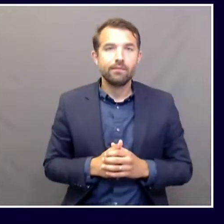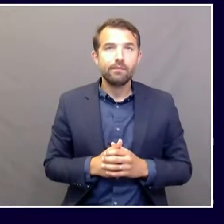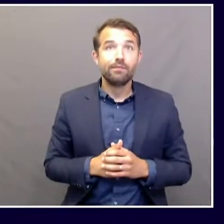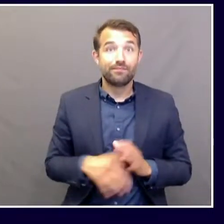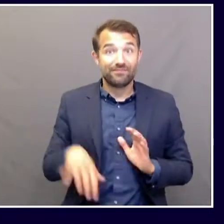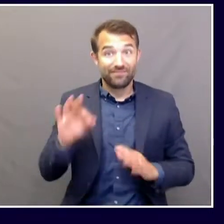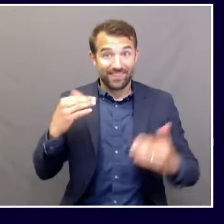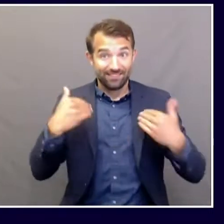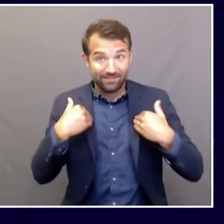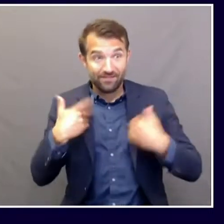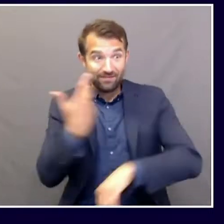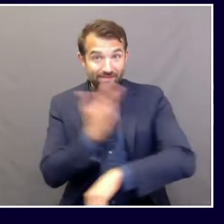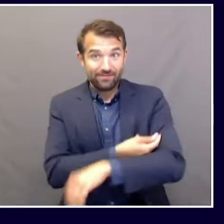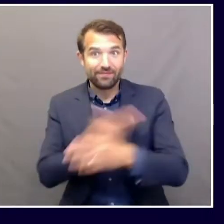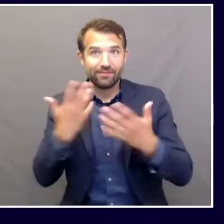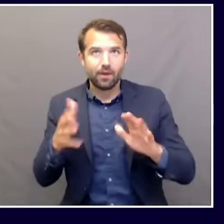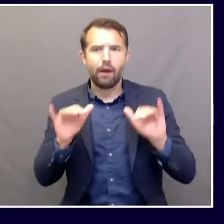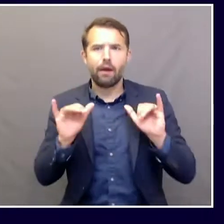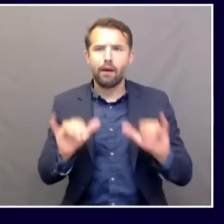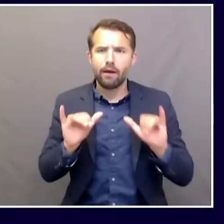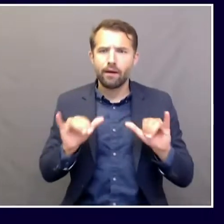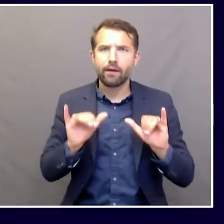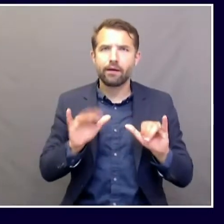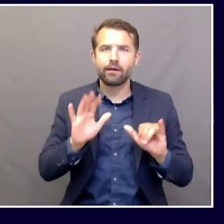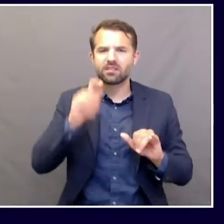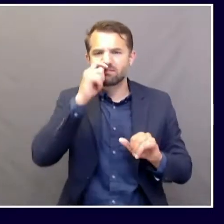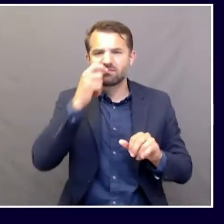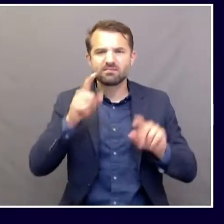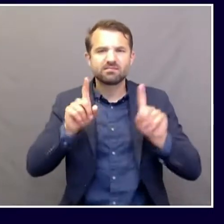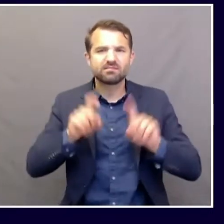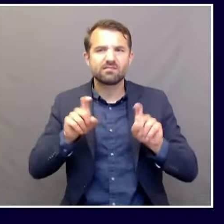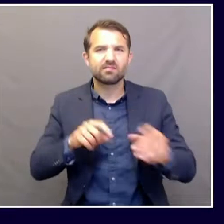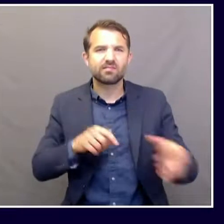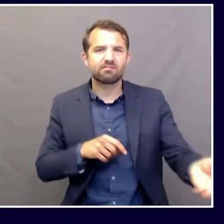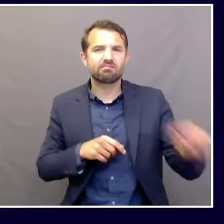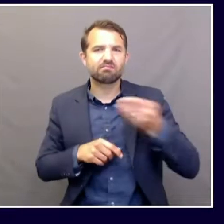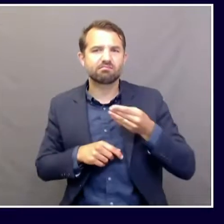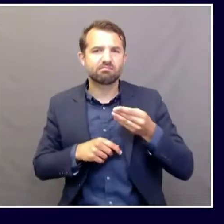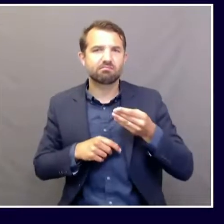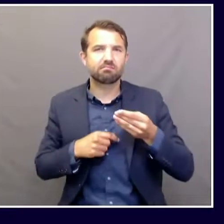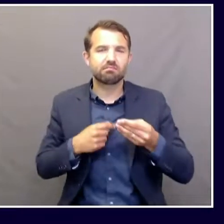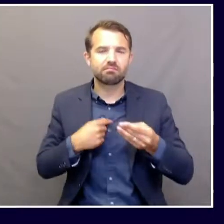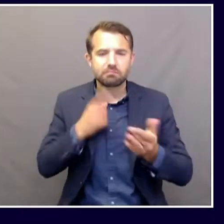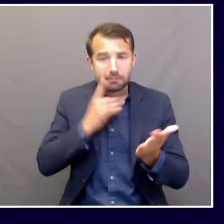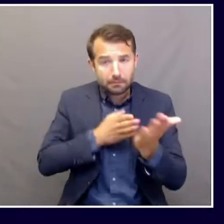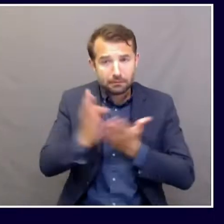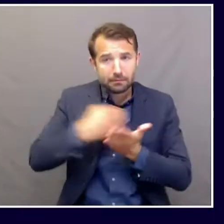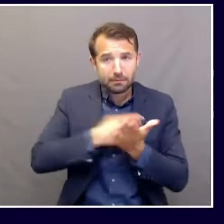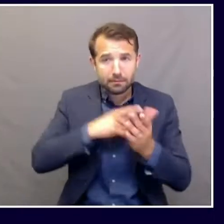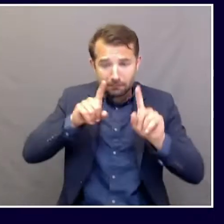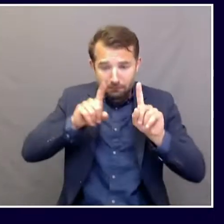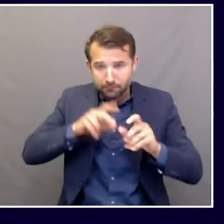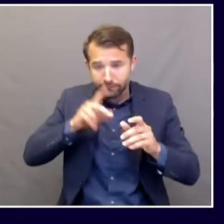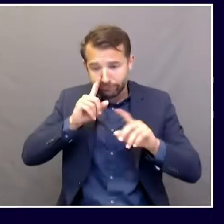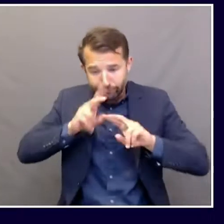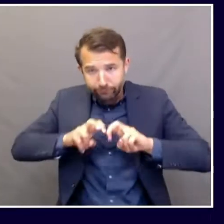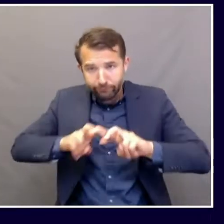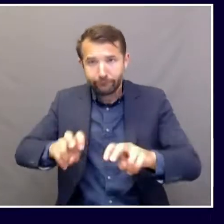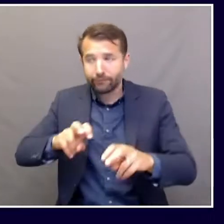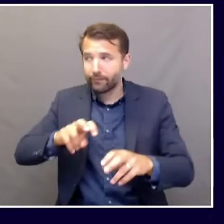get a sample from their positive test so we can sequence it, things like that. And have there been any